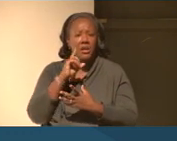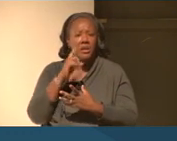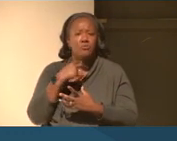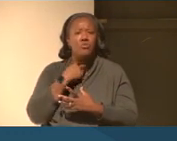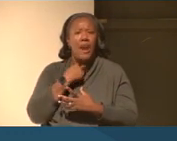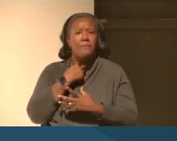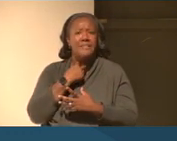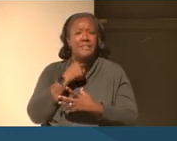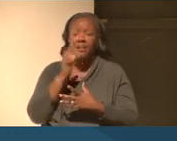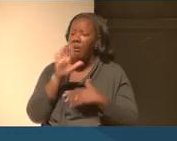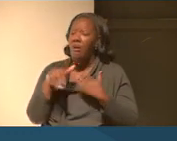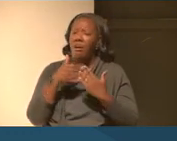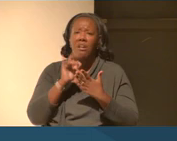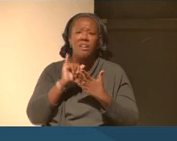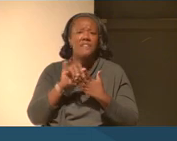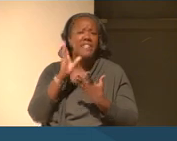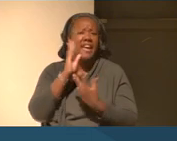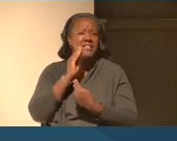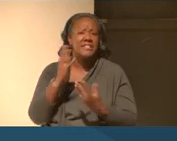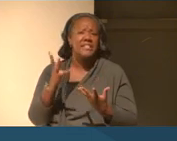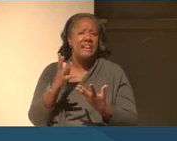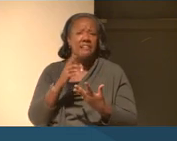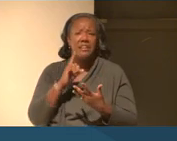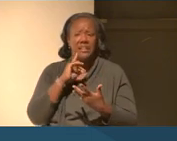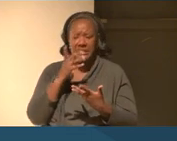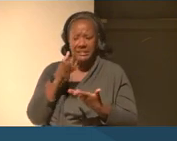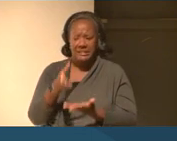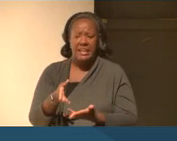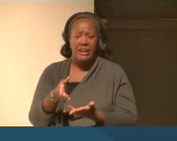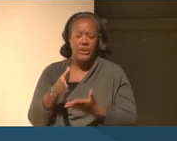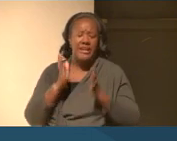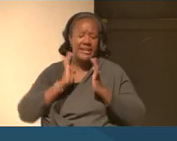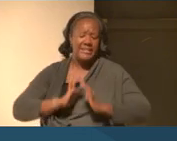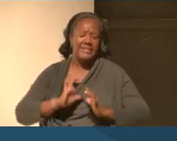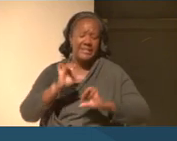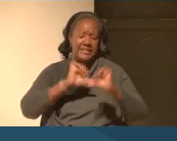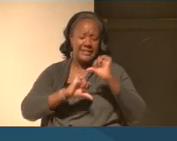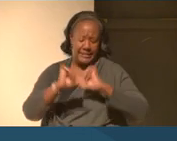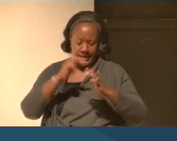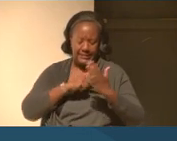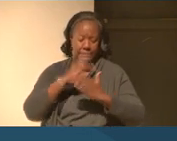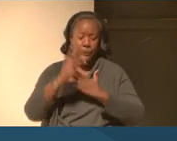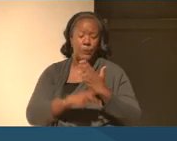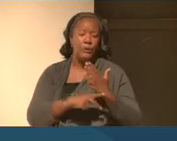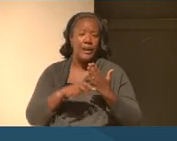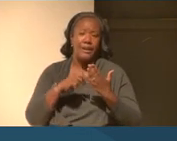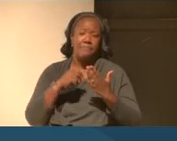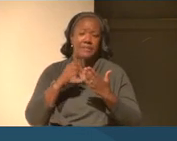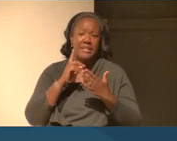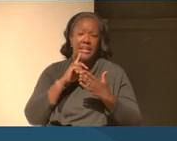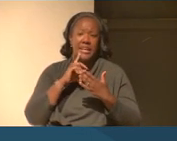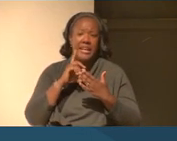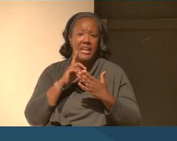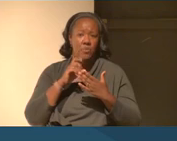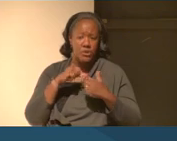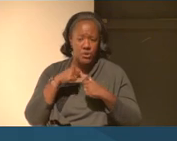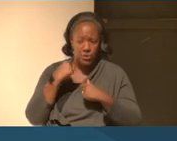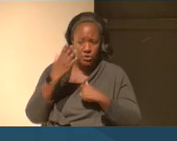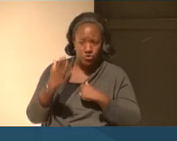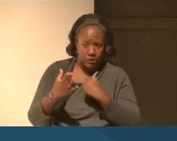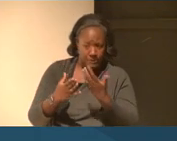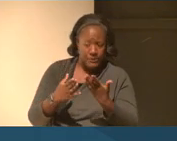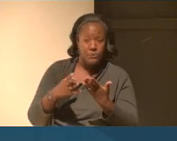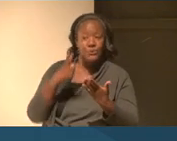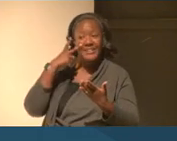is sitting there available. So all the citizen science programs usually have, you know, when you contribute data, it's not like it goes into a black box. You get to